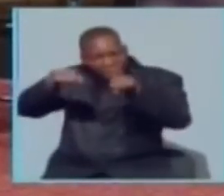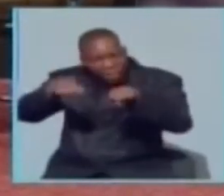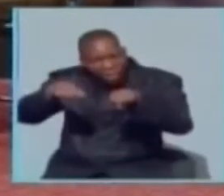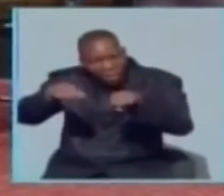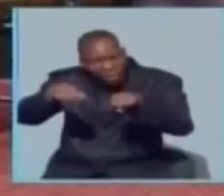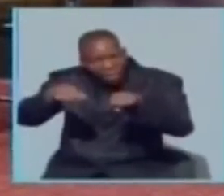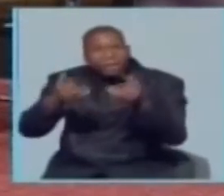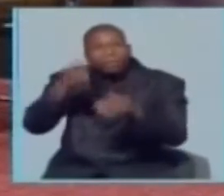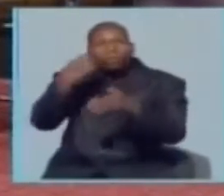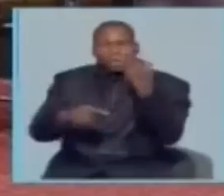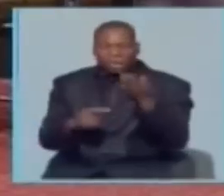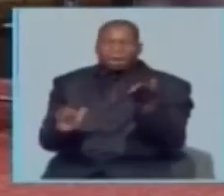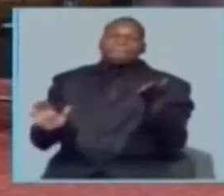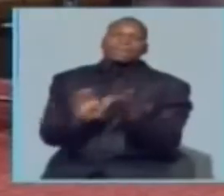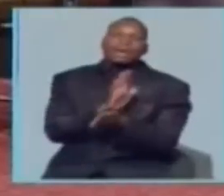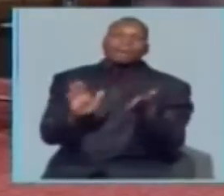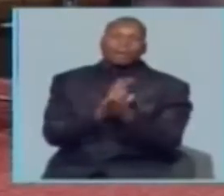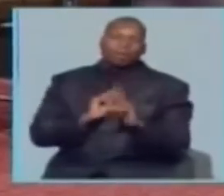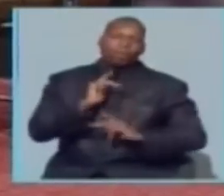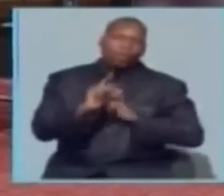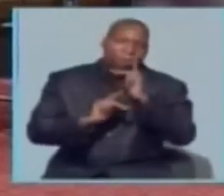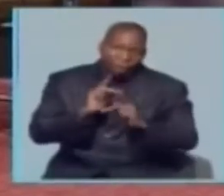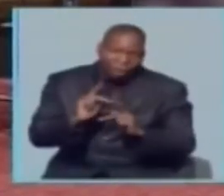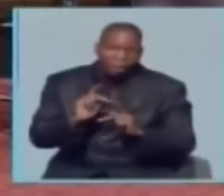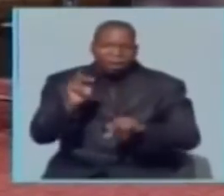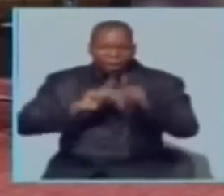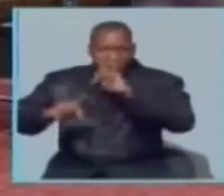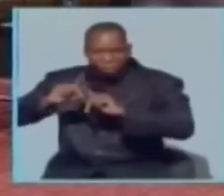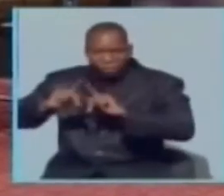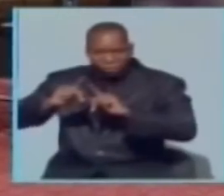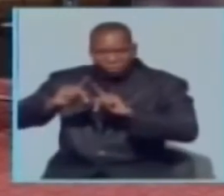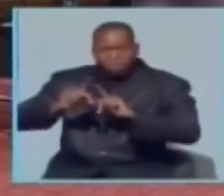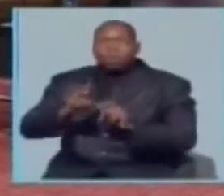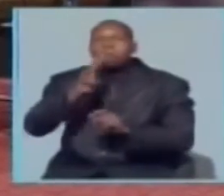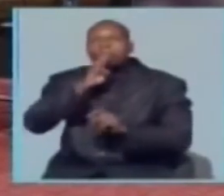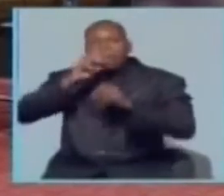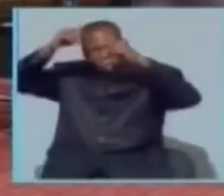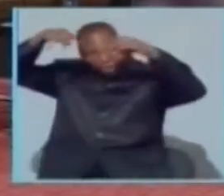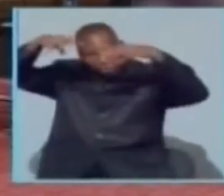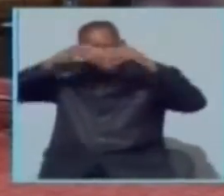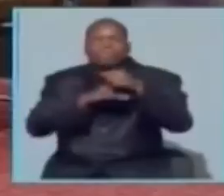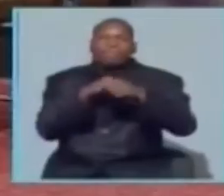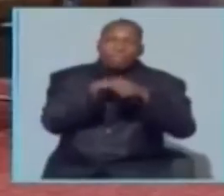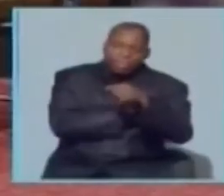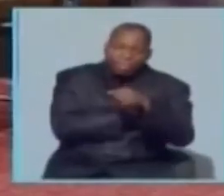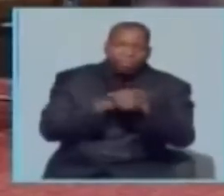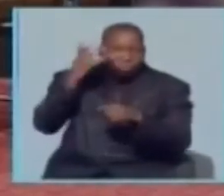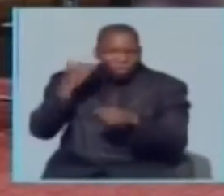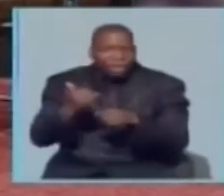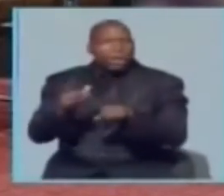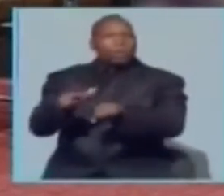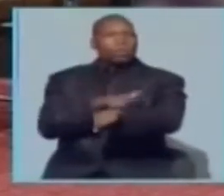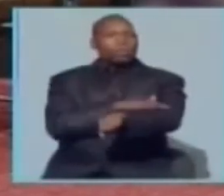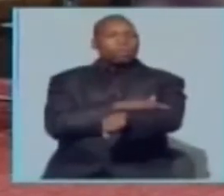to expedite the processes for people to invest in these hydropower stations. This will, for a long time, sustain